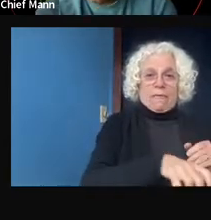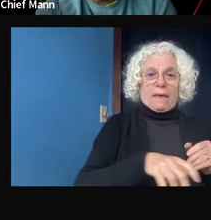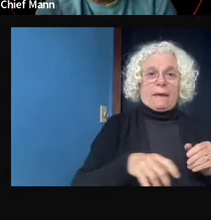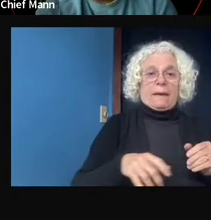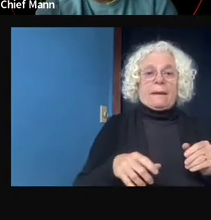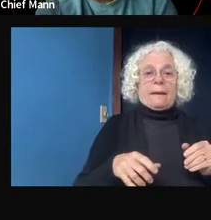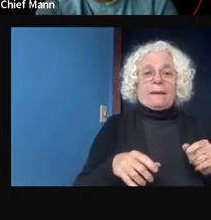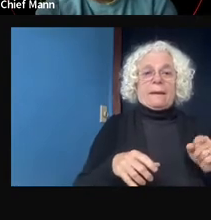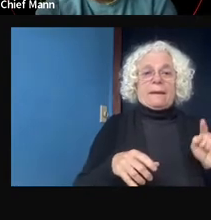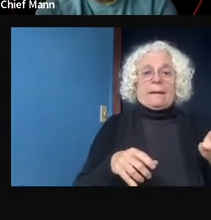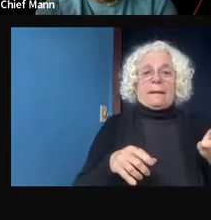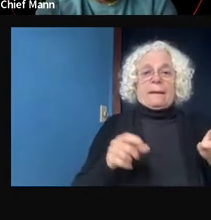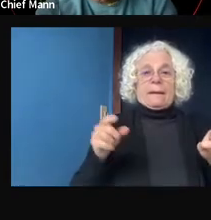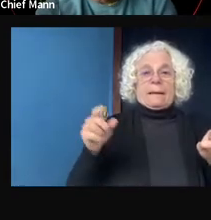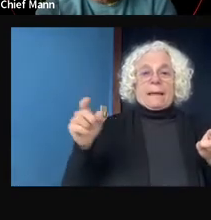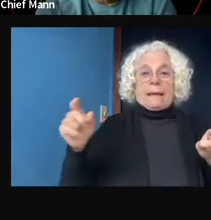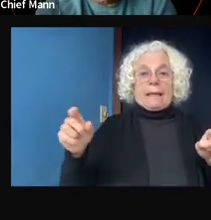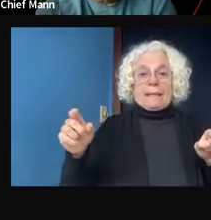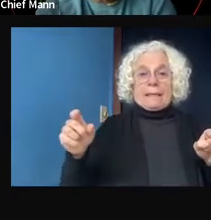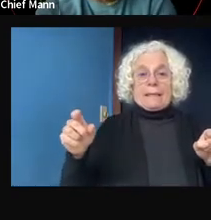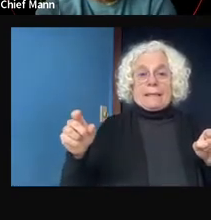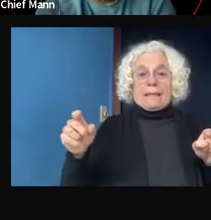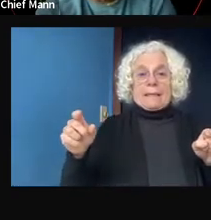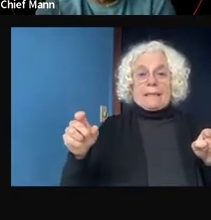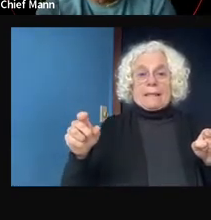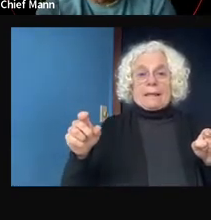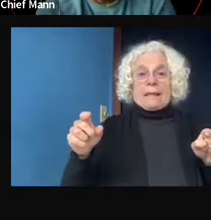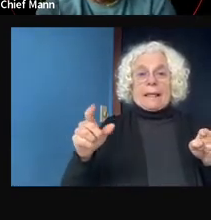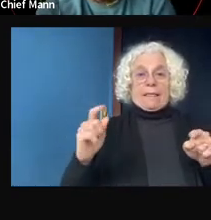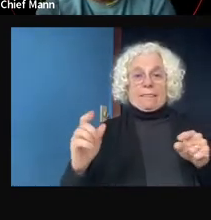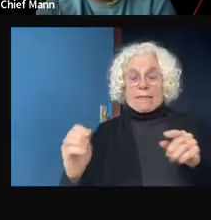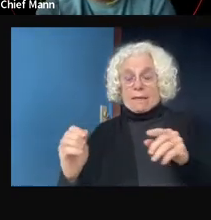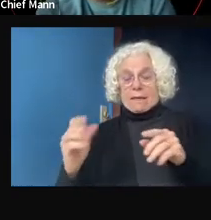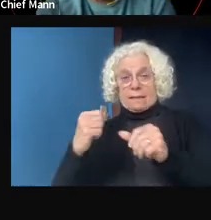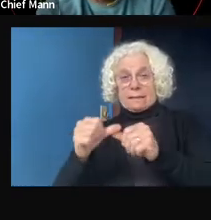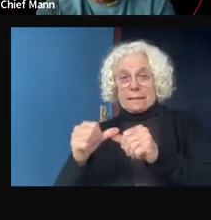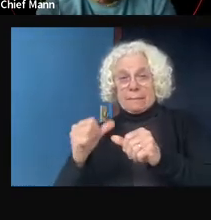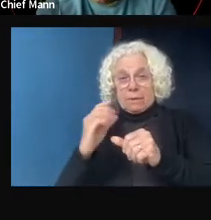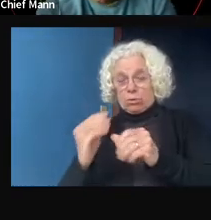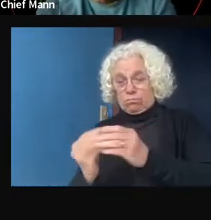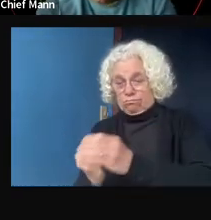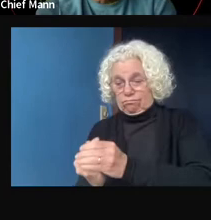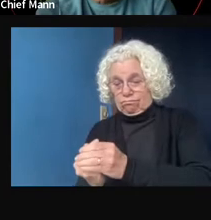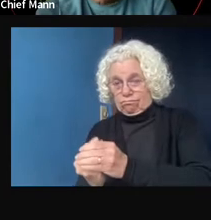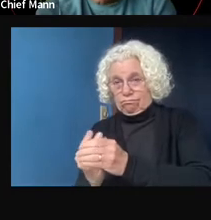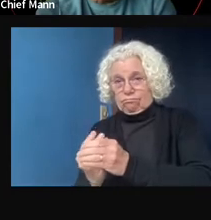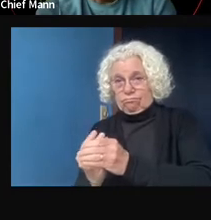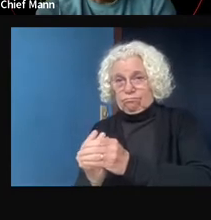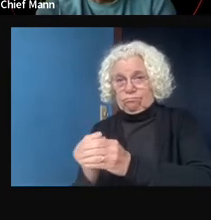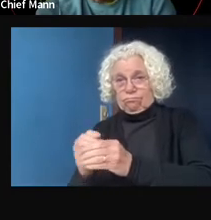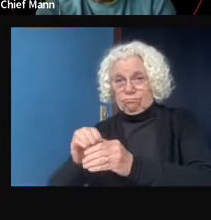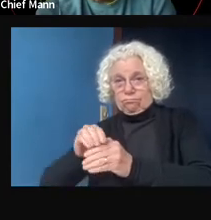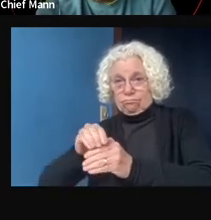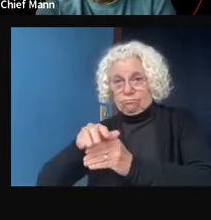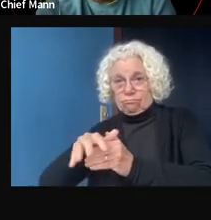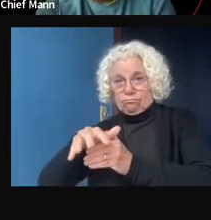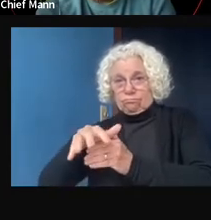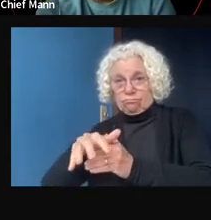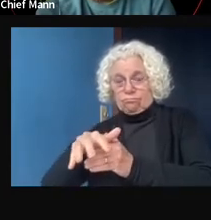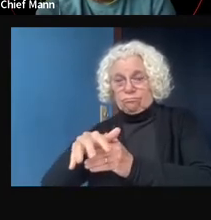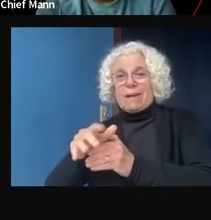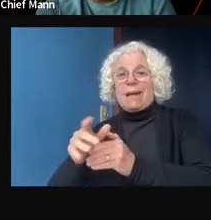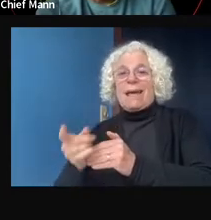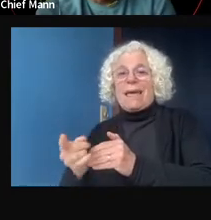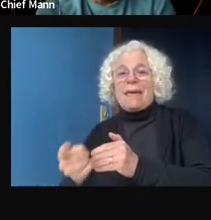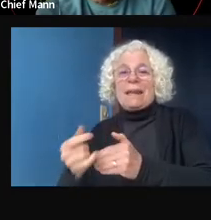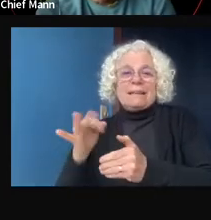gets pollinated. And then when it cracks the soil, it begins to crawl and then begins to walk and becomes a